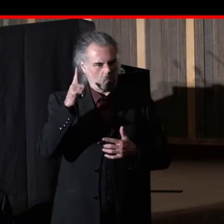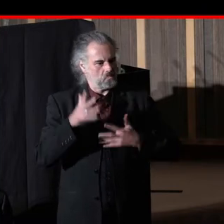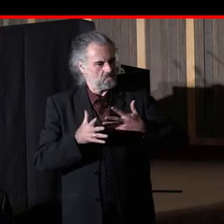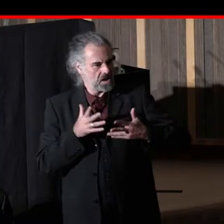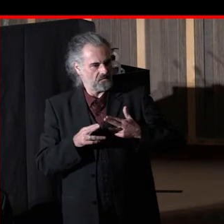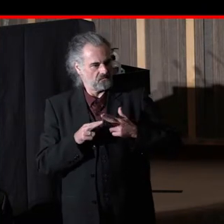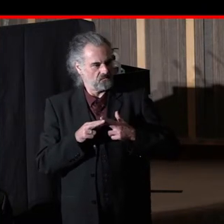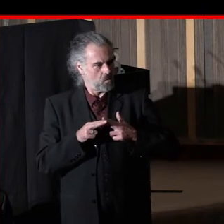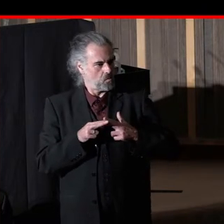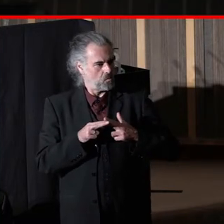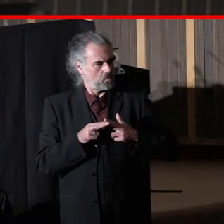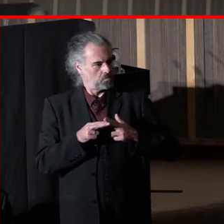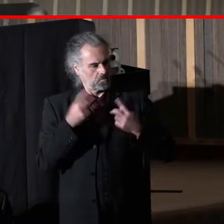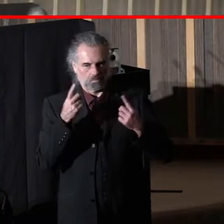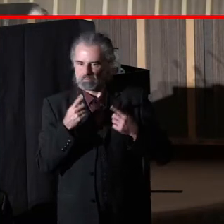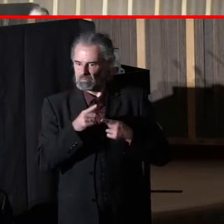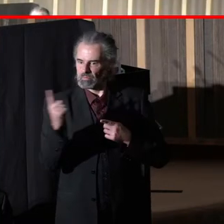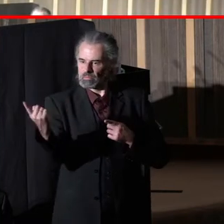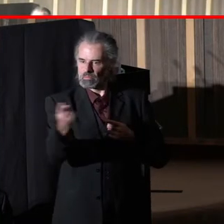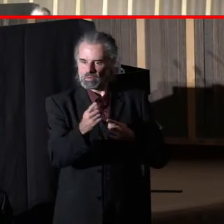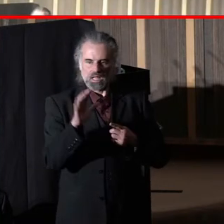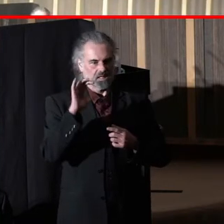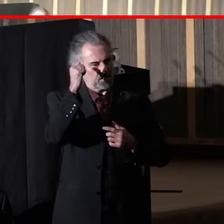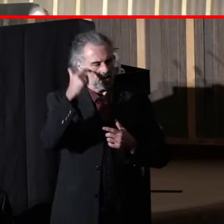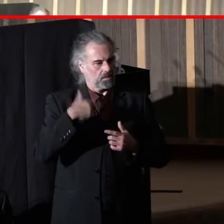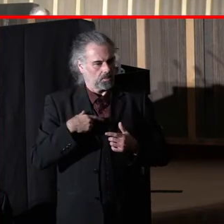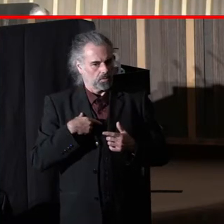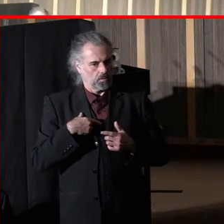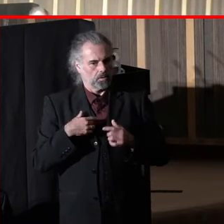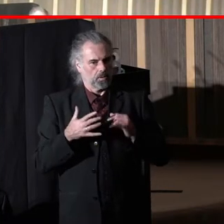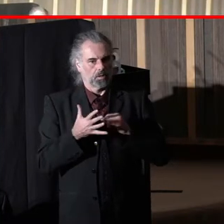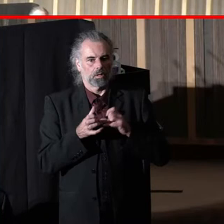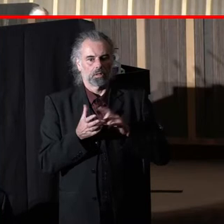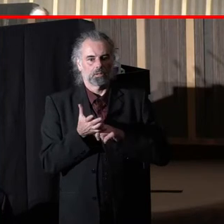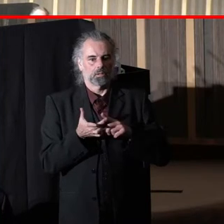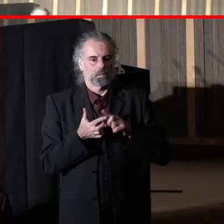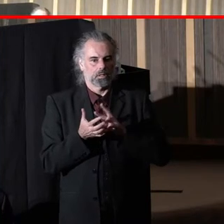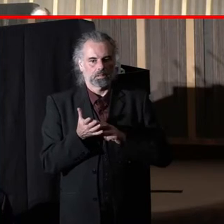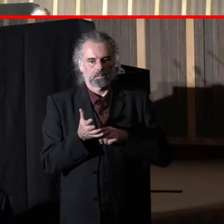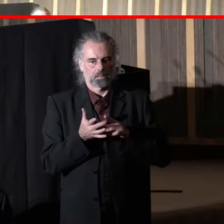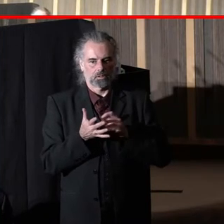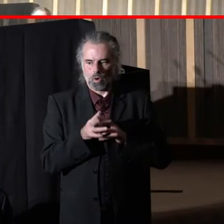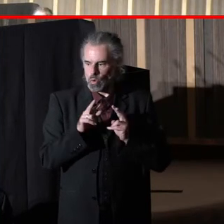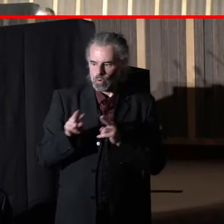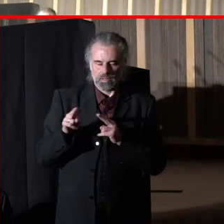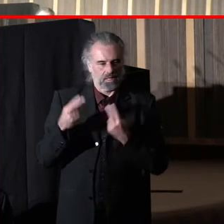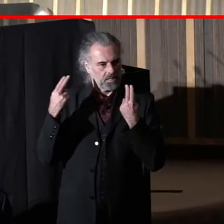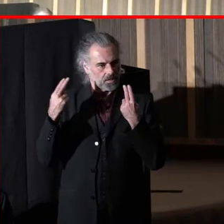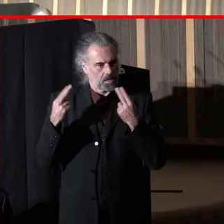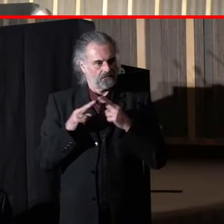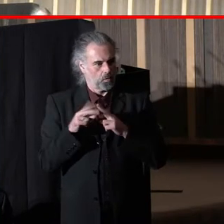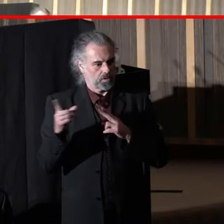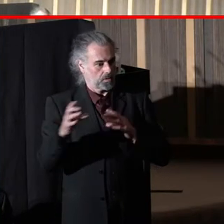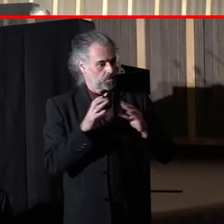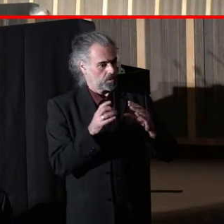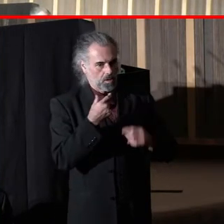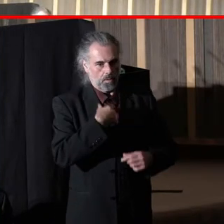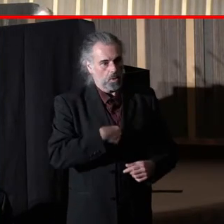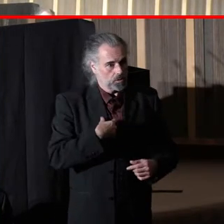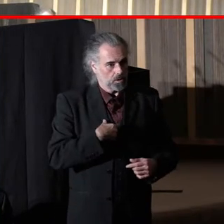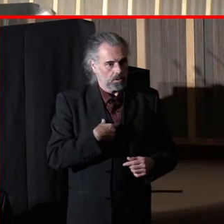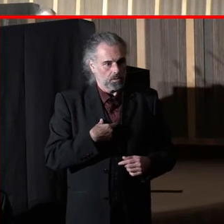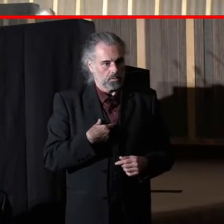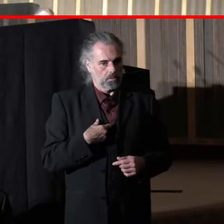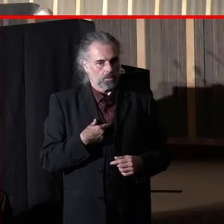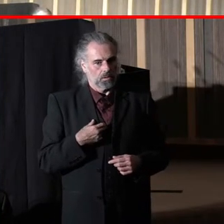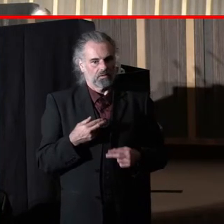to other people? Because you see, for the scientist, it's a paper on nature. For the communicator, is to have